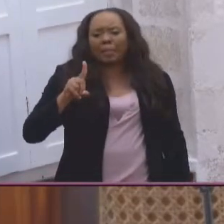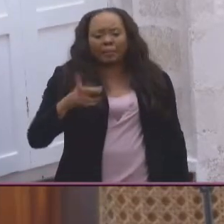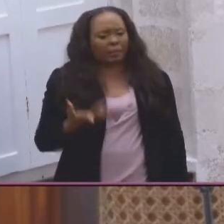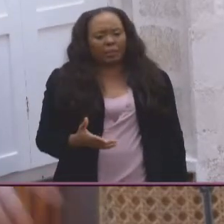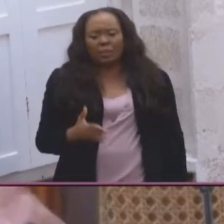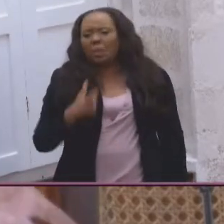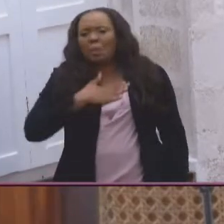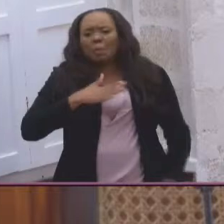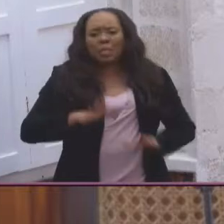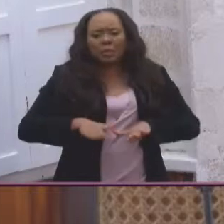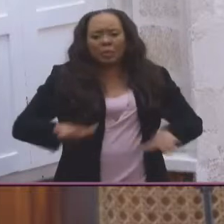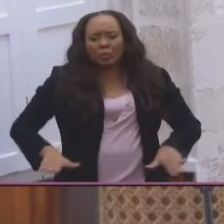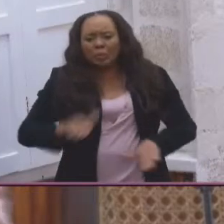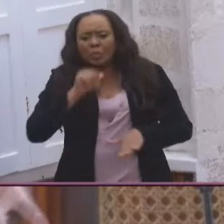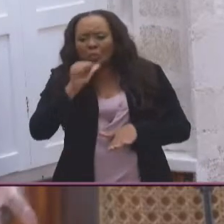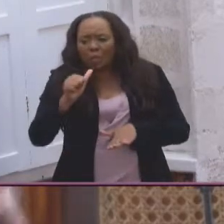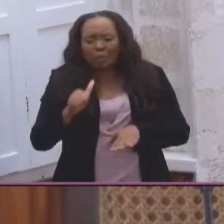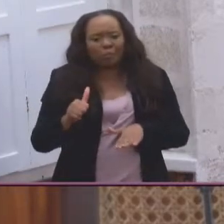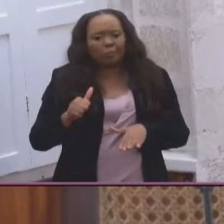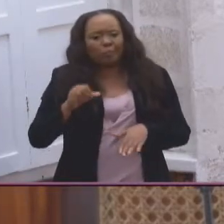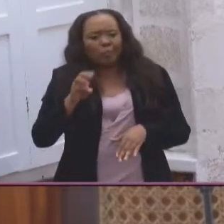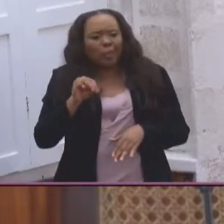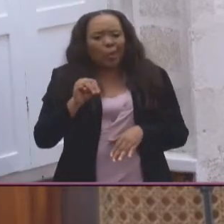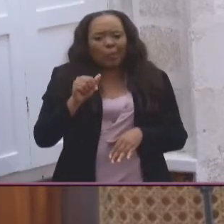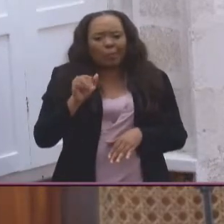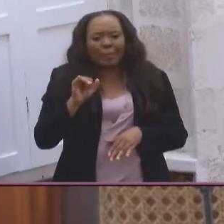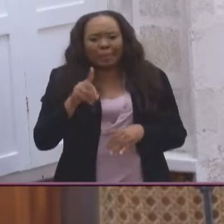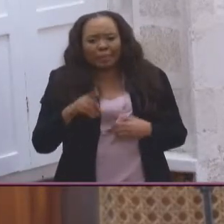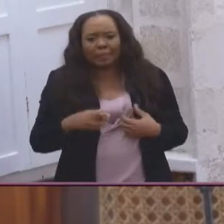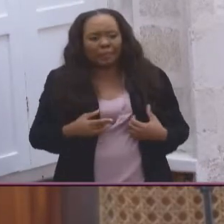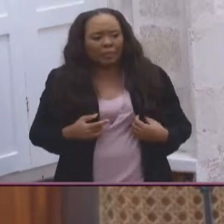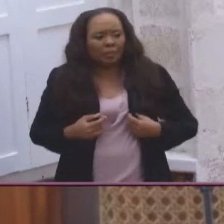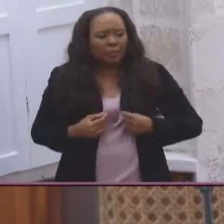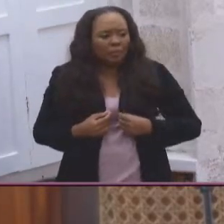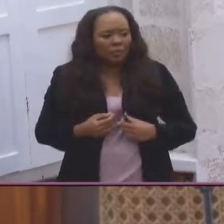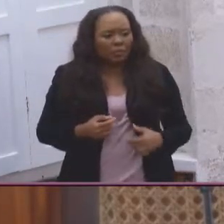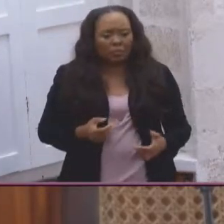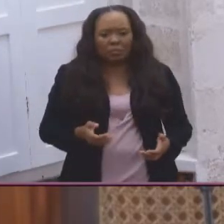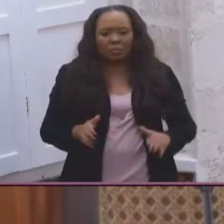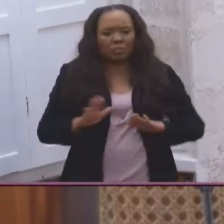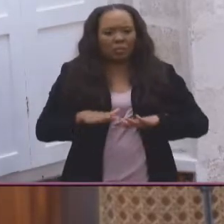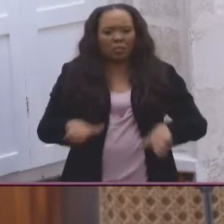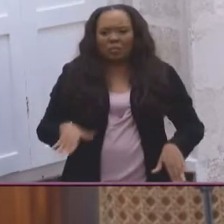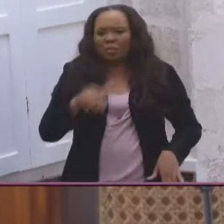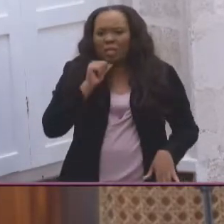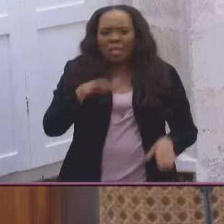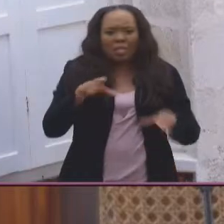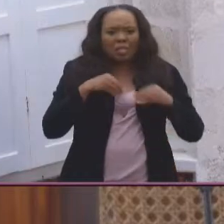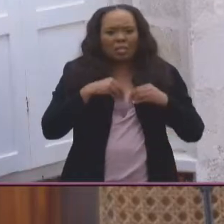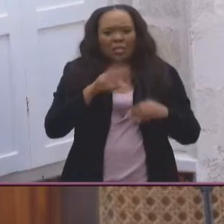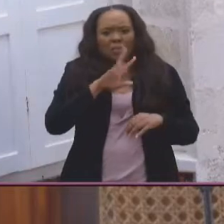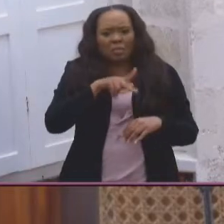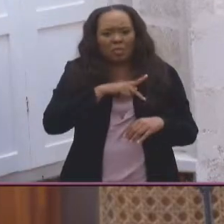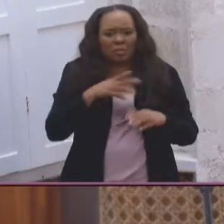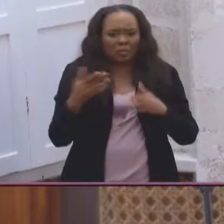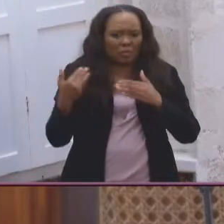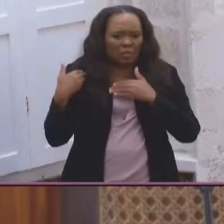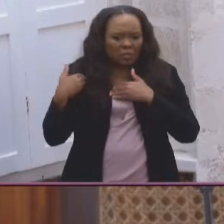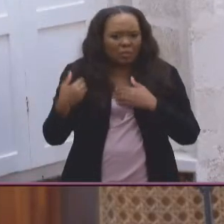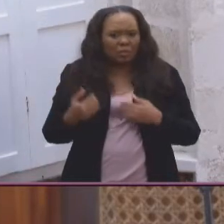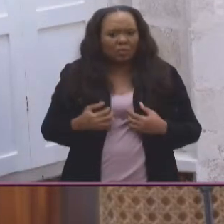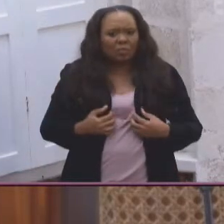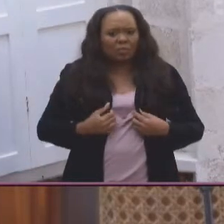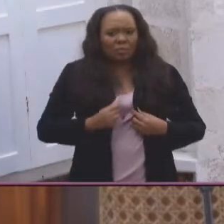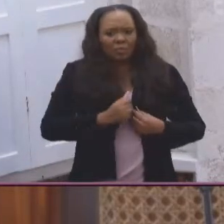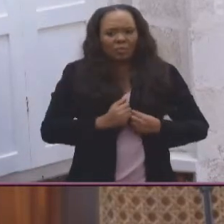are not taught or encouraged any sense of personal responsibility. I remember, sir, that, yes,